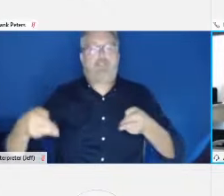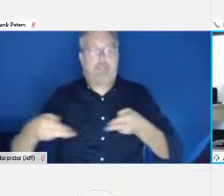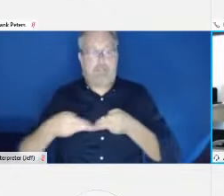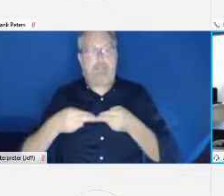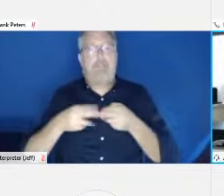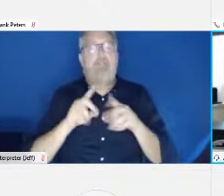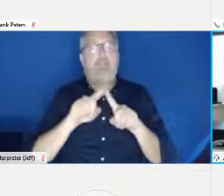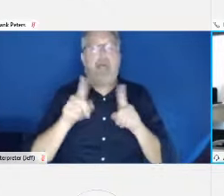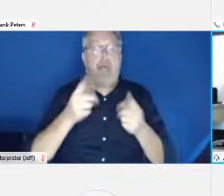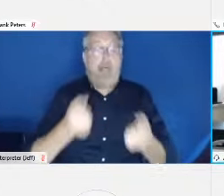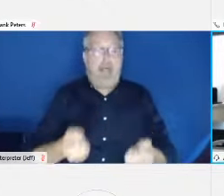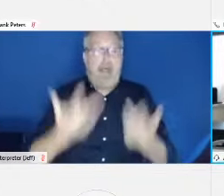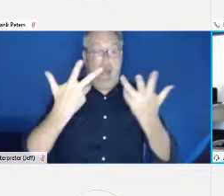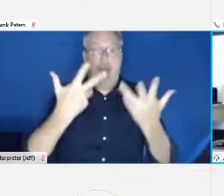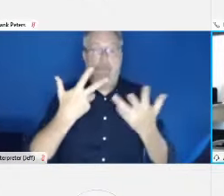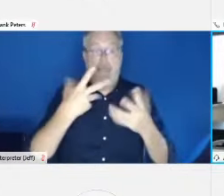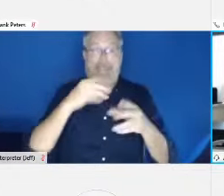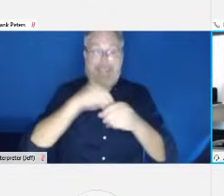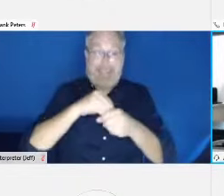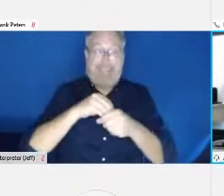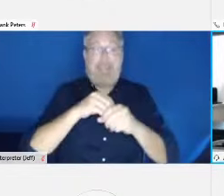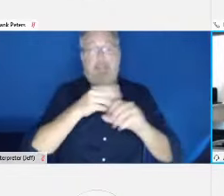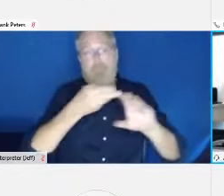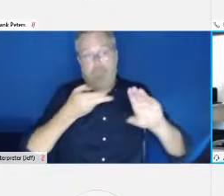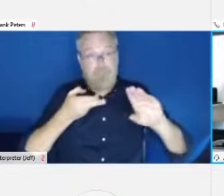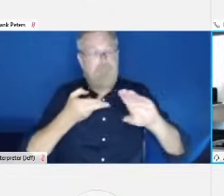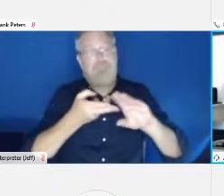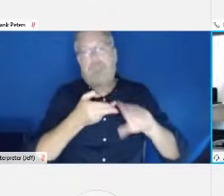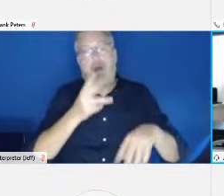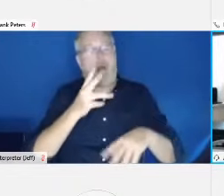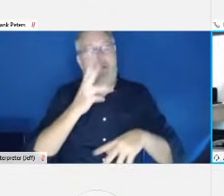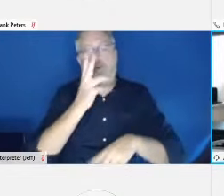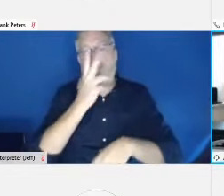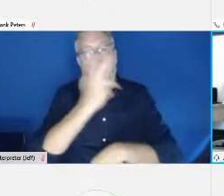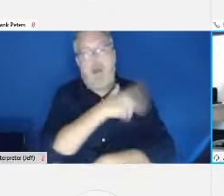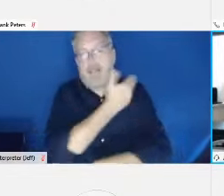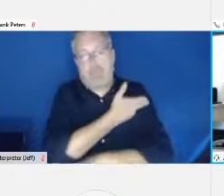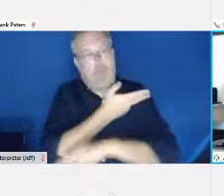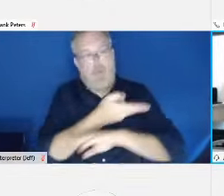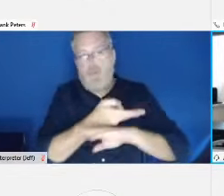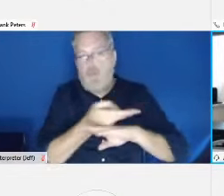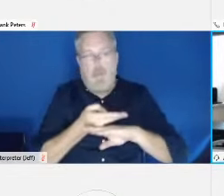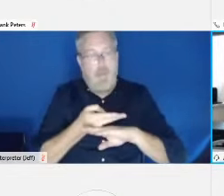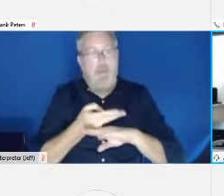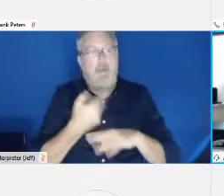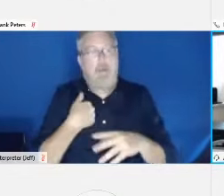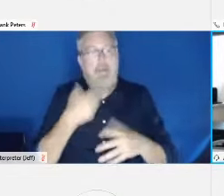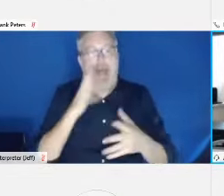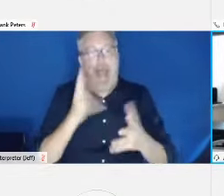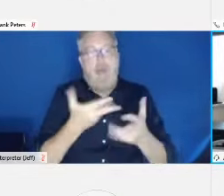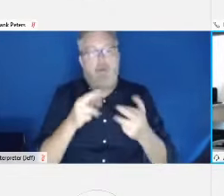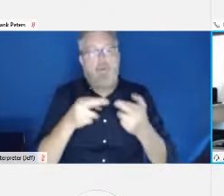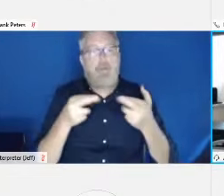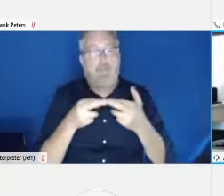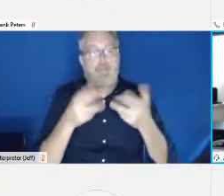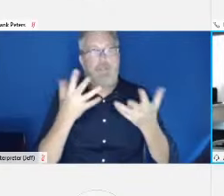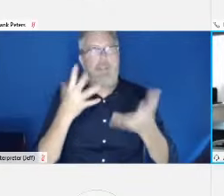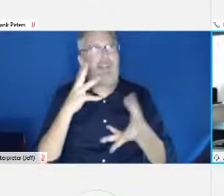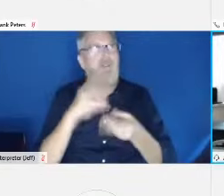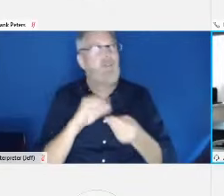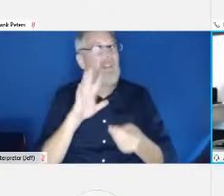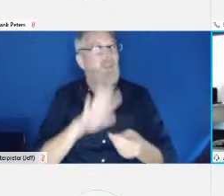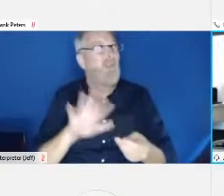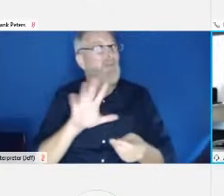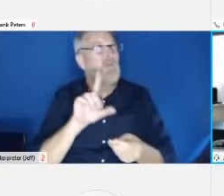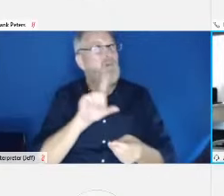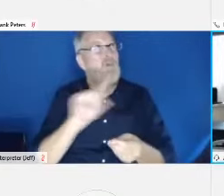people that are reported to be hospitalized due to COVID for our region, which includes, I don't know, 20 different